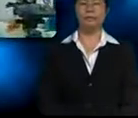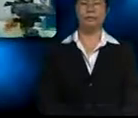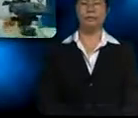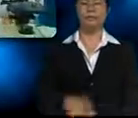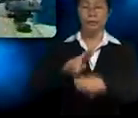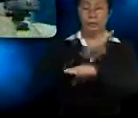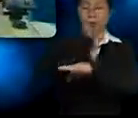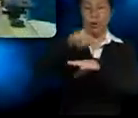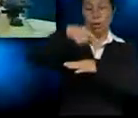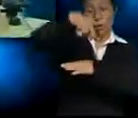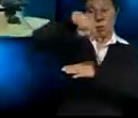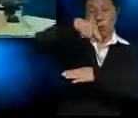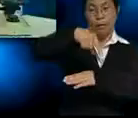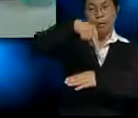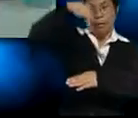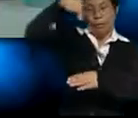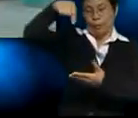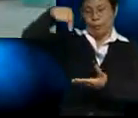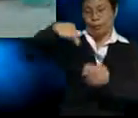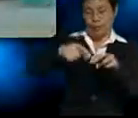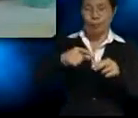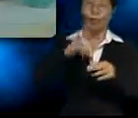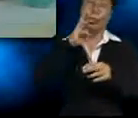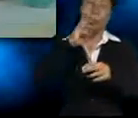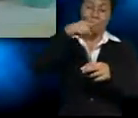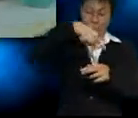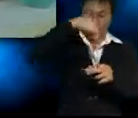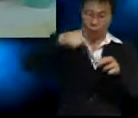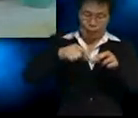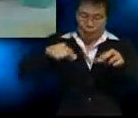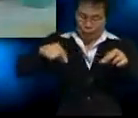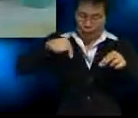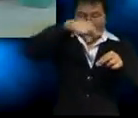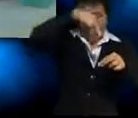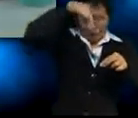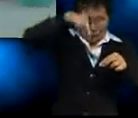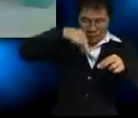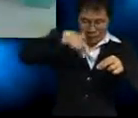By using a dropper, put the drop of the water onto a glass slide.